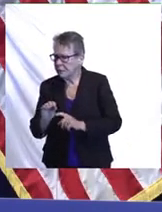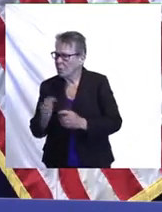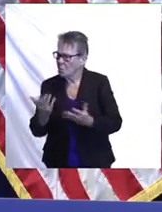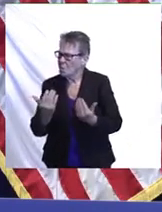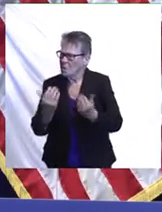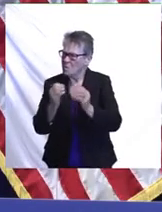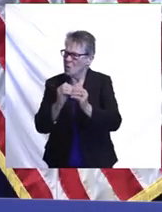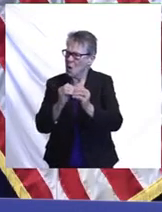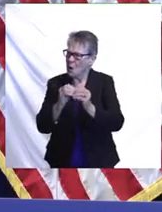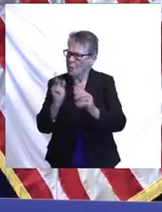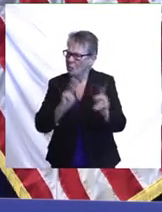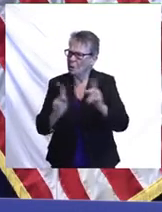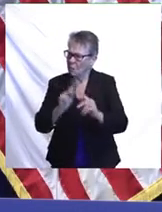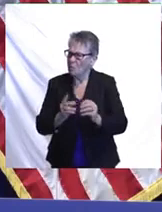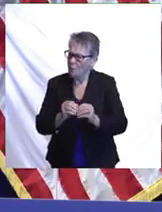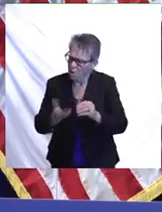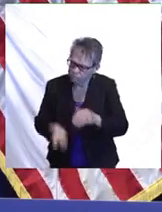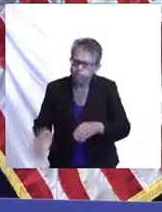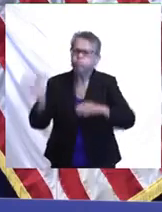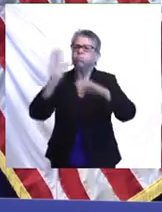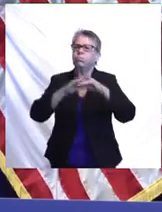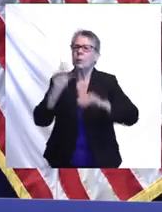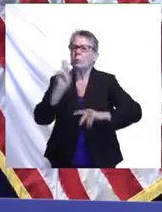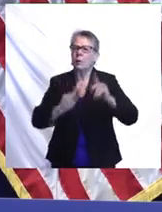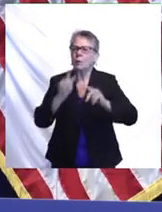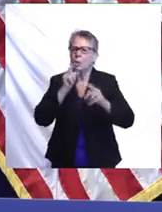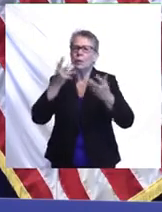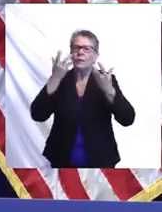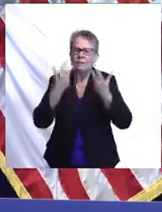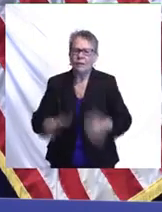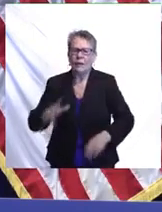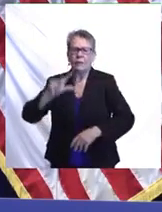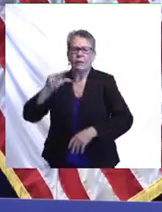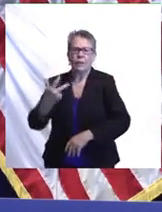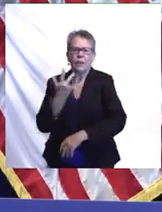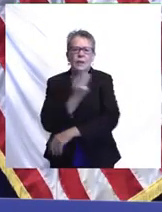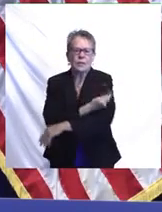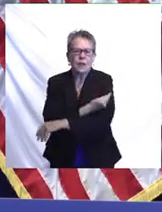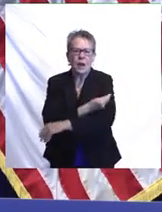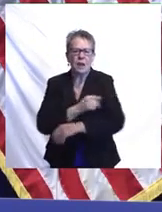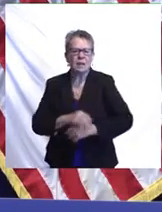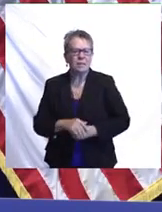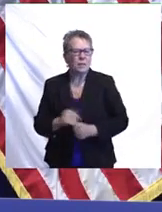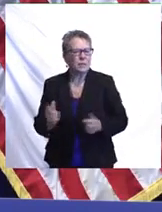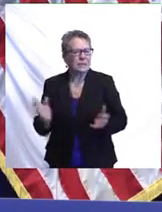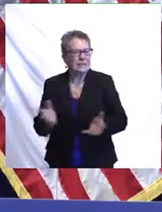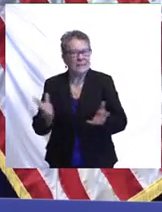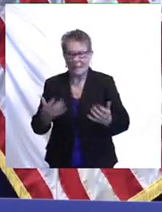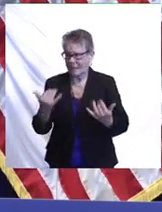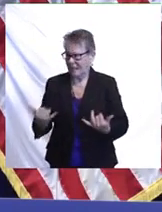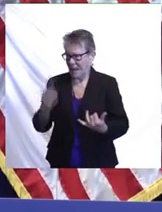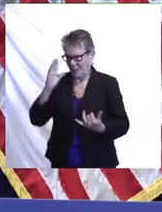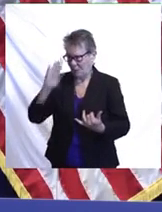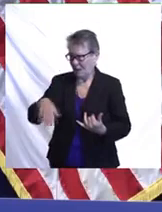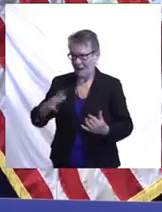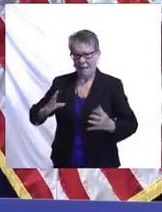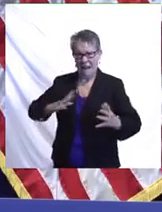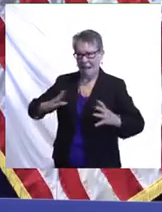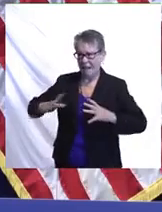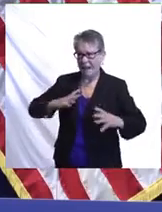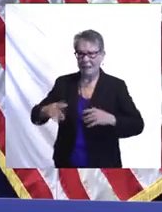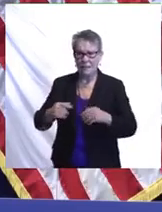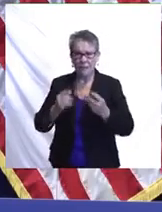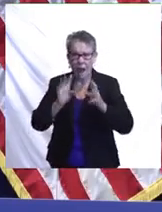with the holidays drawing closer. Receiving a booster now ensures protection during the